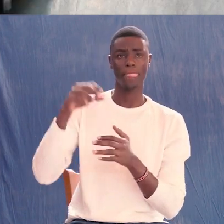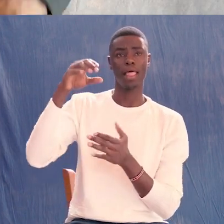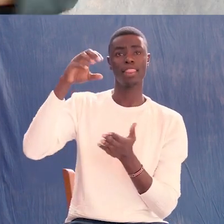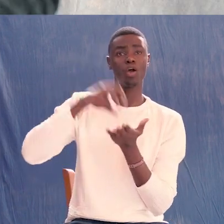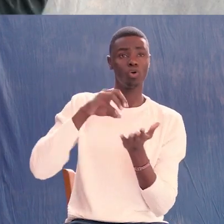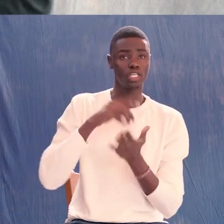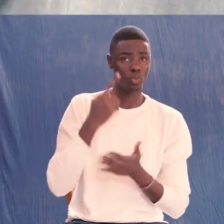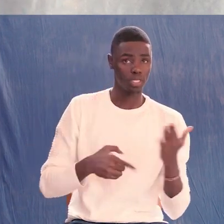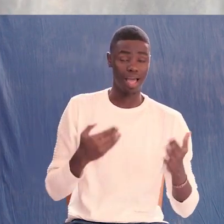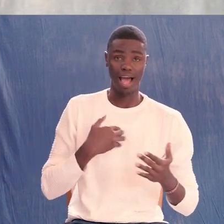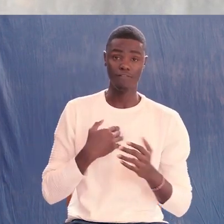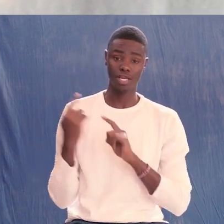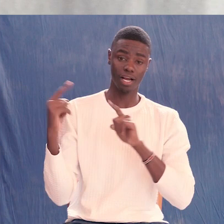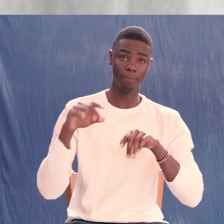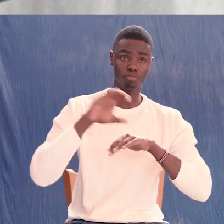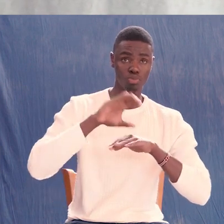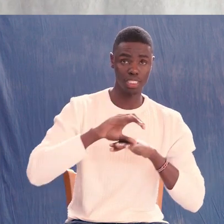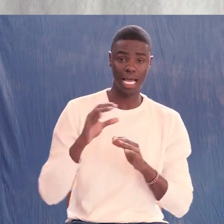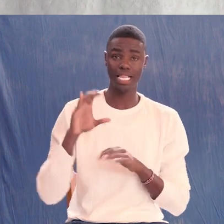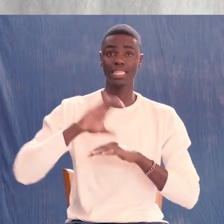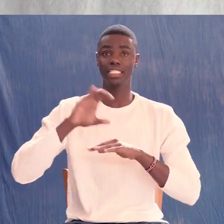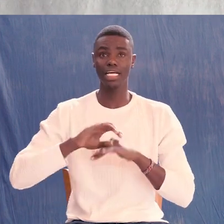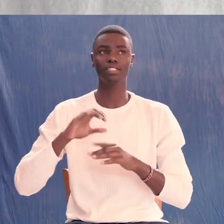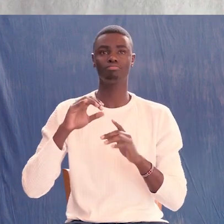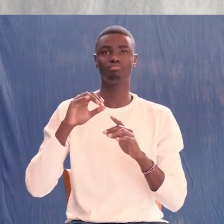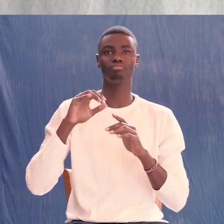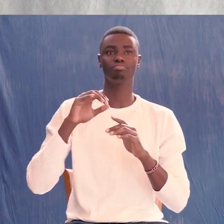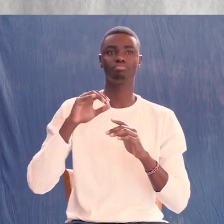is having come to the church and the church adjudicating,